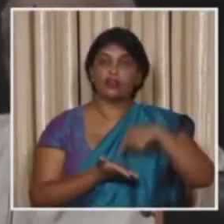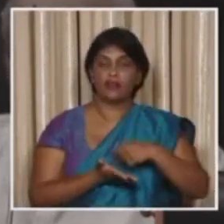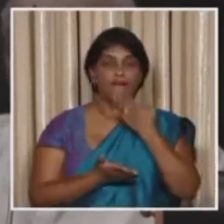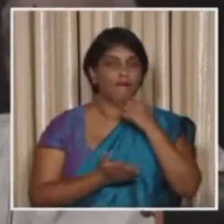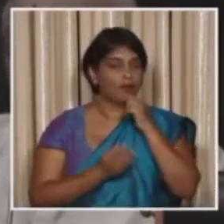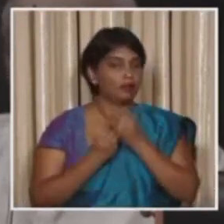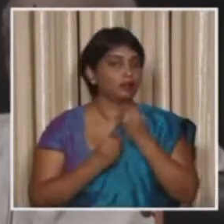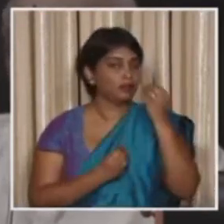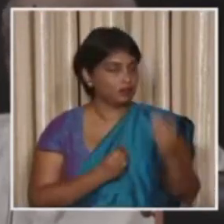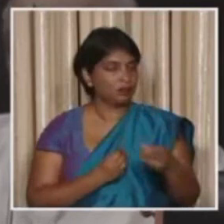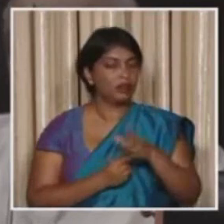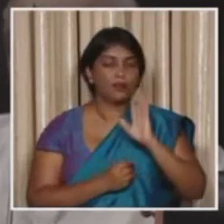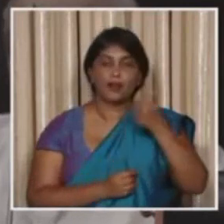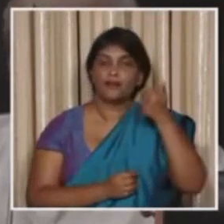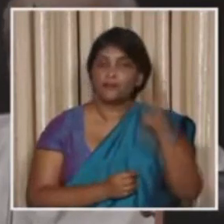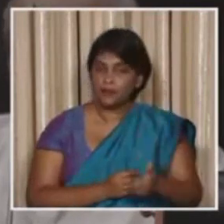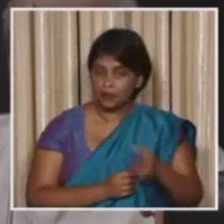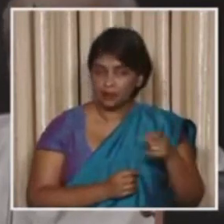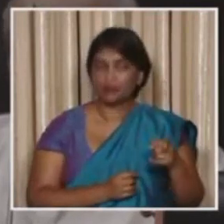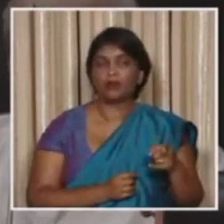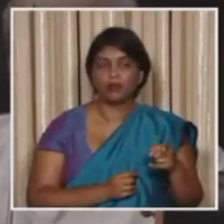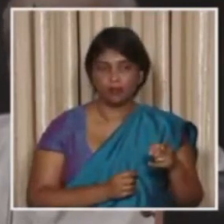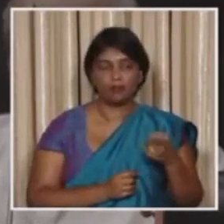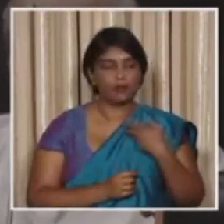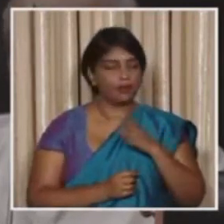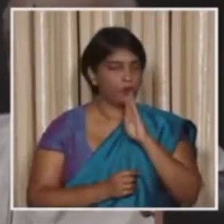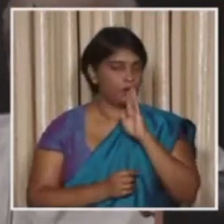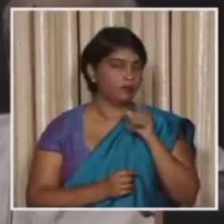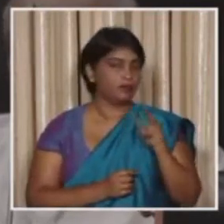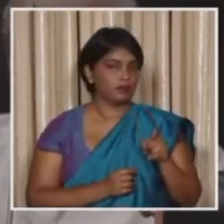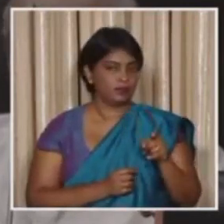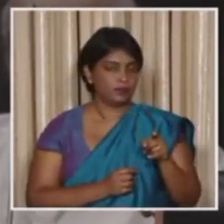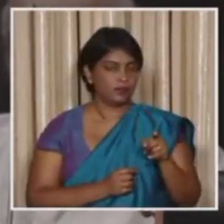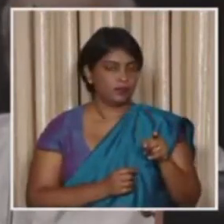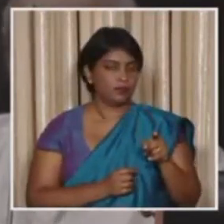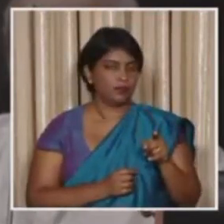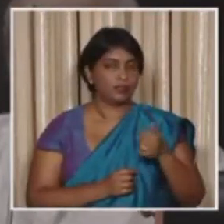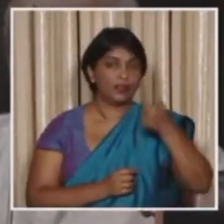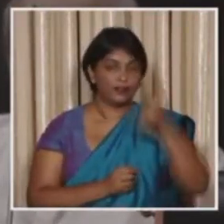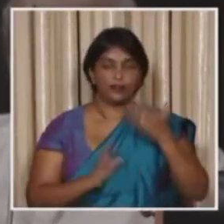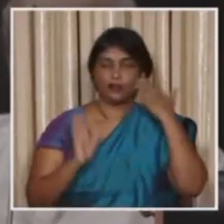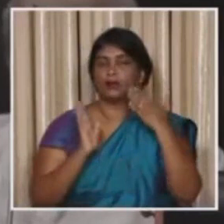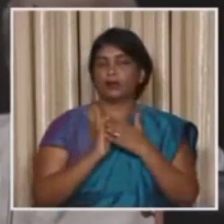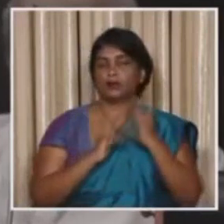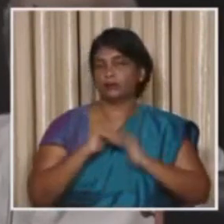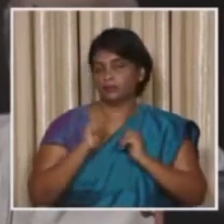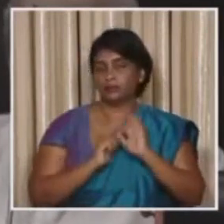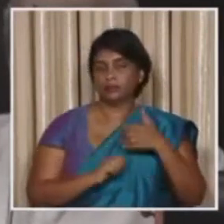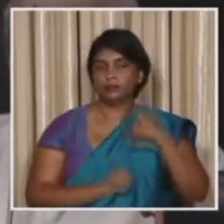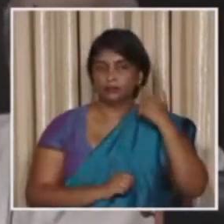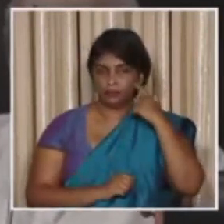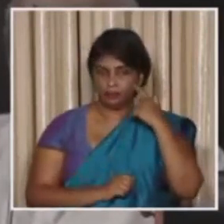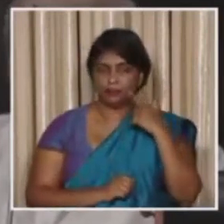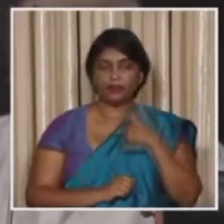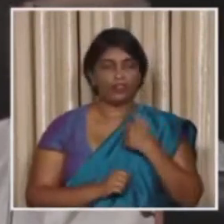projects like Parangiaru. So there will be a committee chaired by my advisor, Dr. Samaratunga,